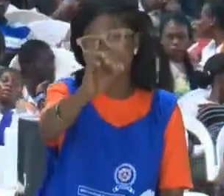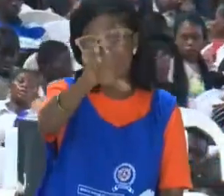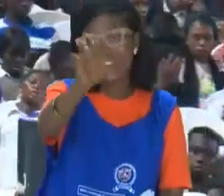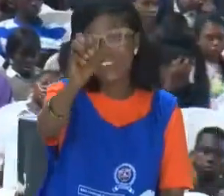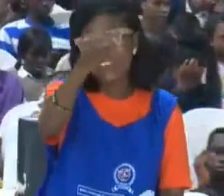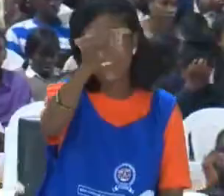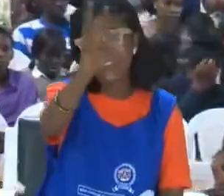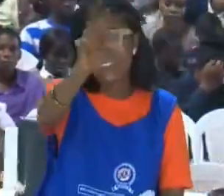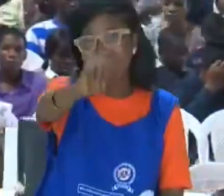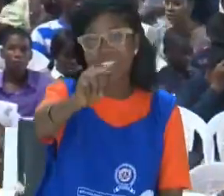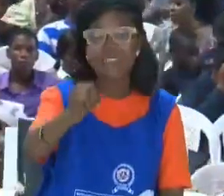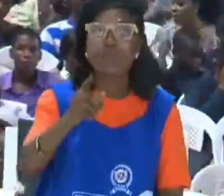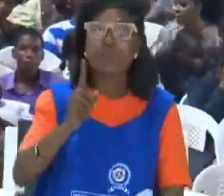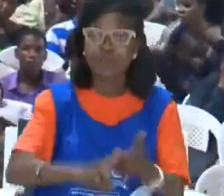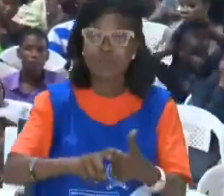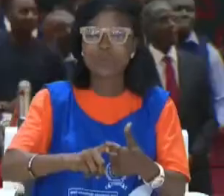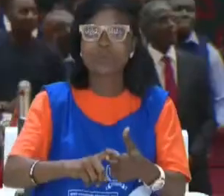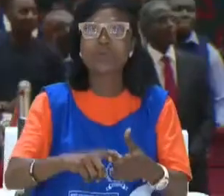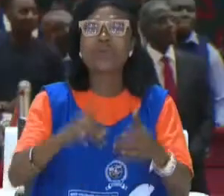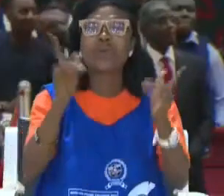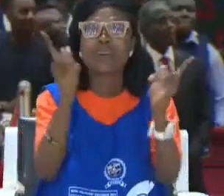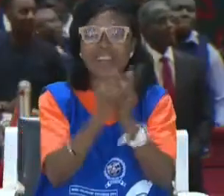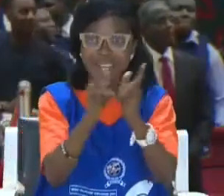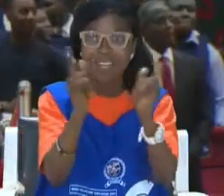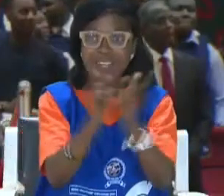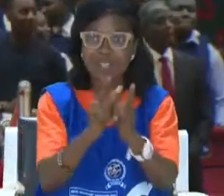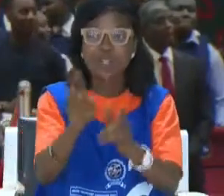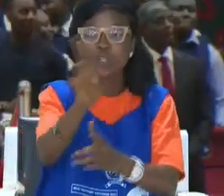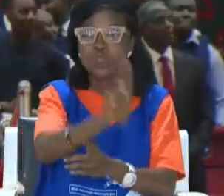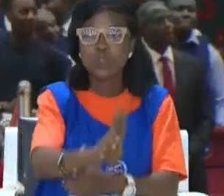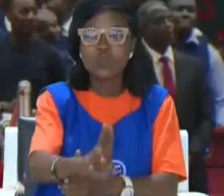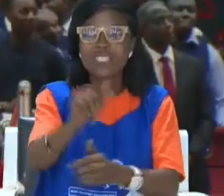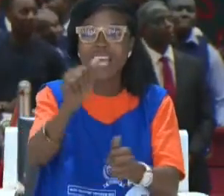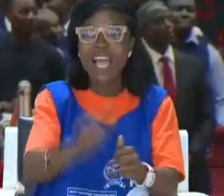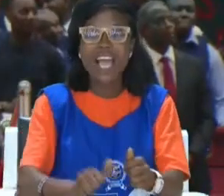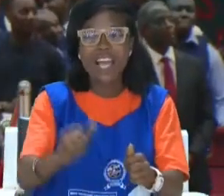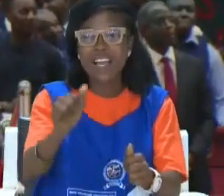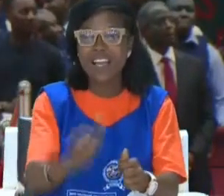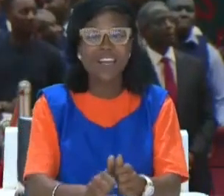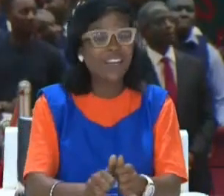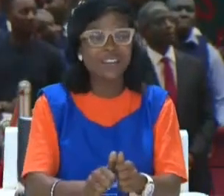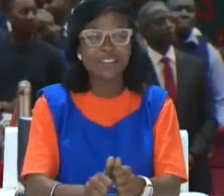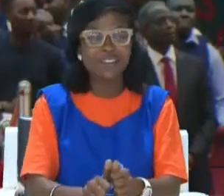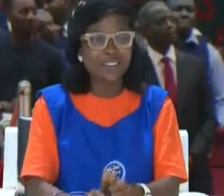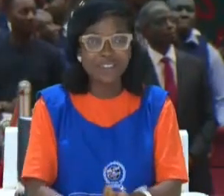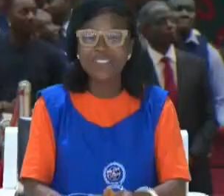to redemption camp. Use every method you can think of